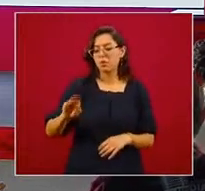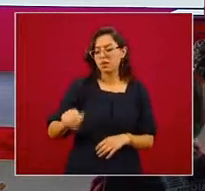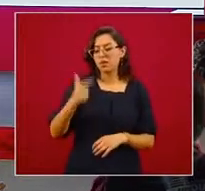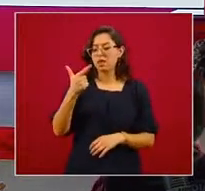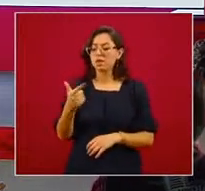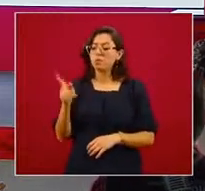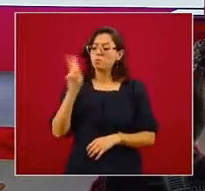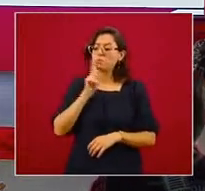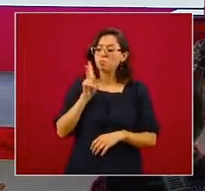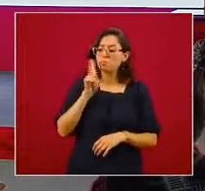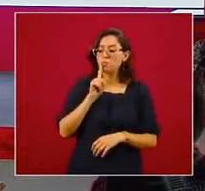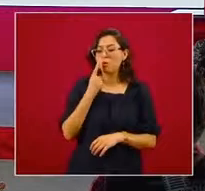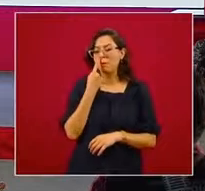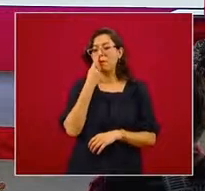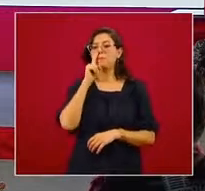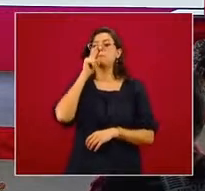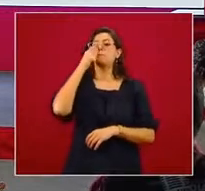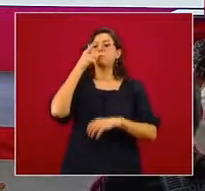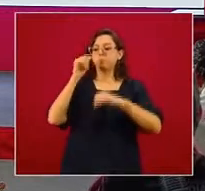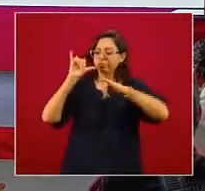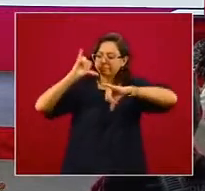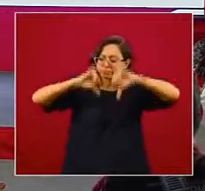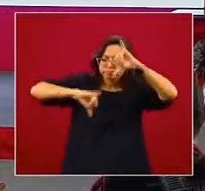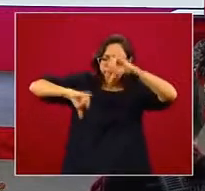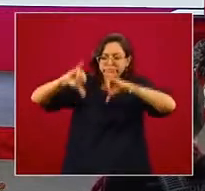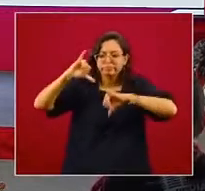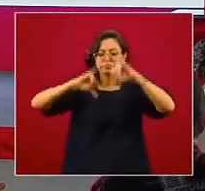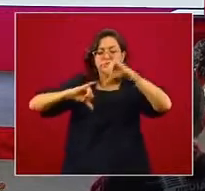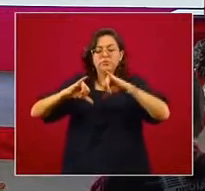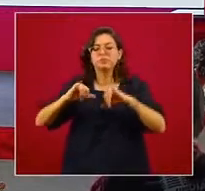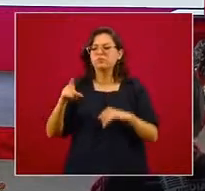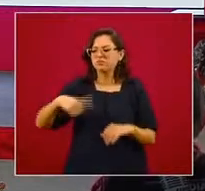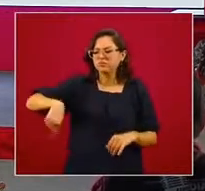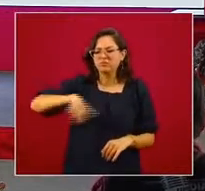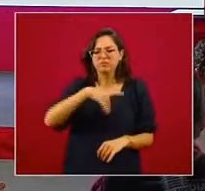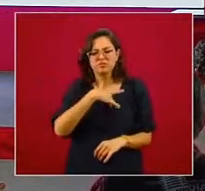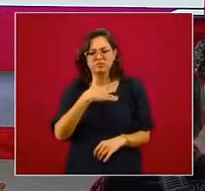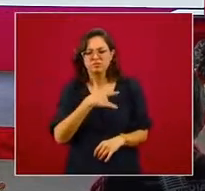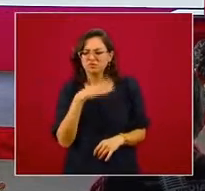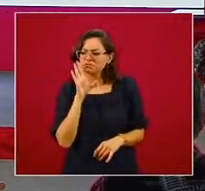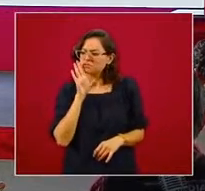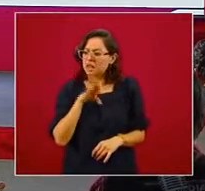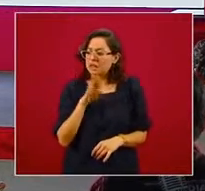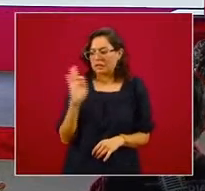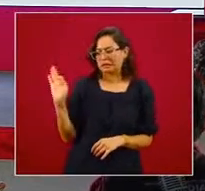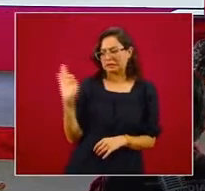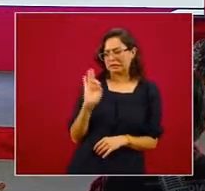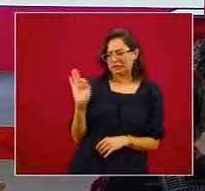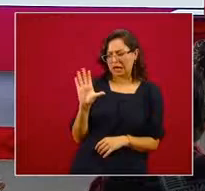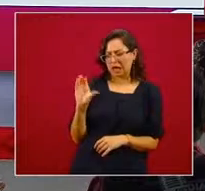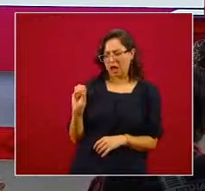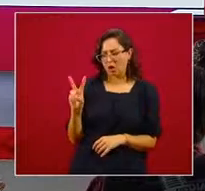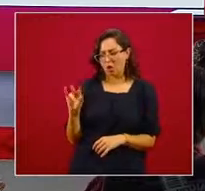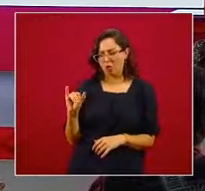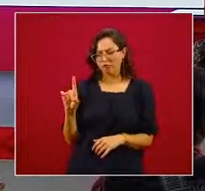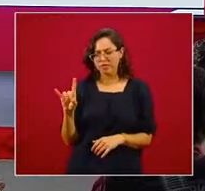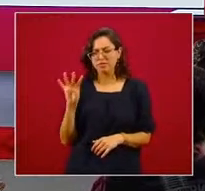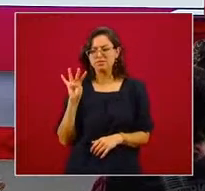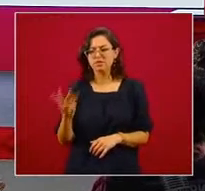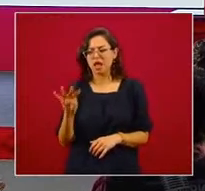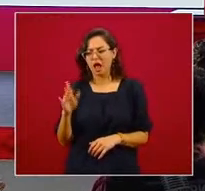324,897 individuals are part of the study protocol. They've presented signs and symptoms compatible